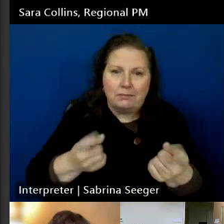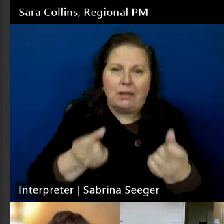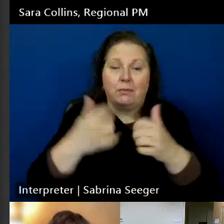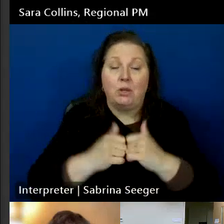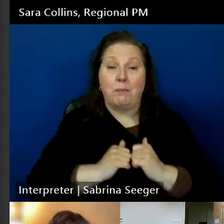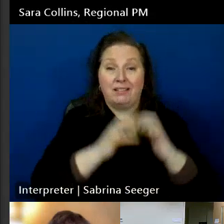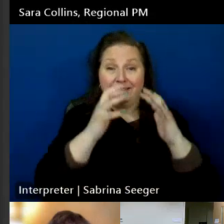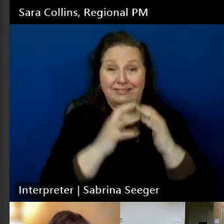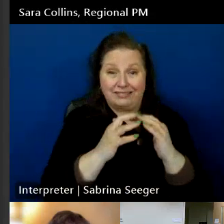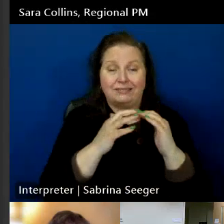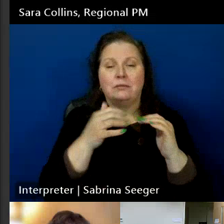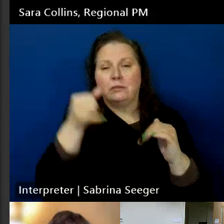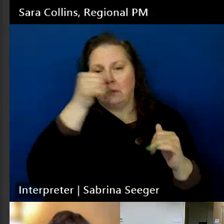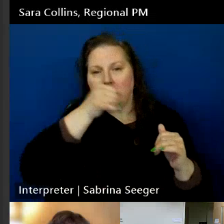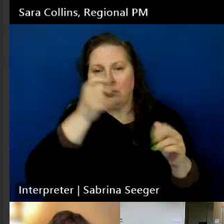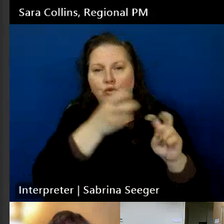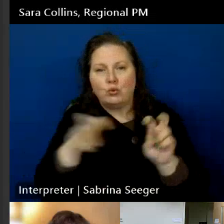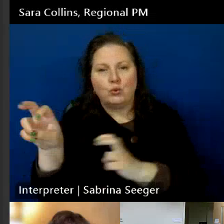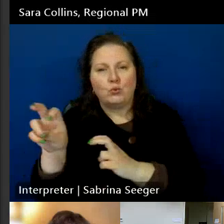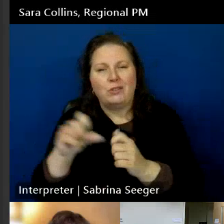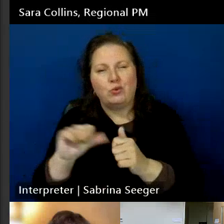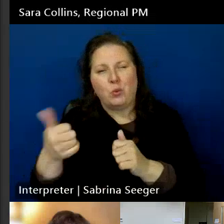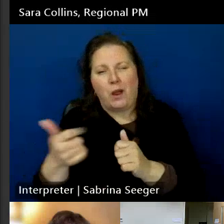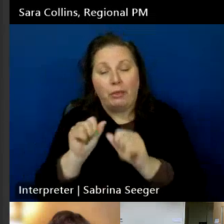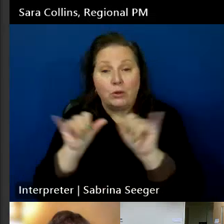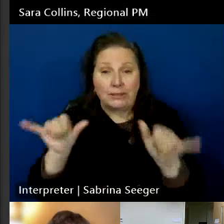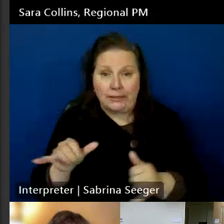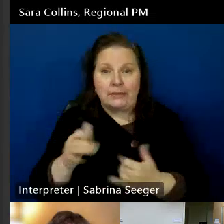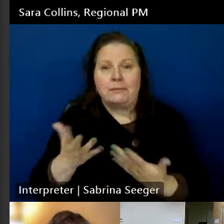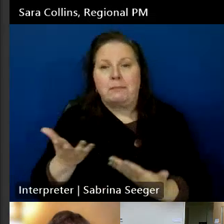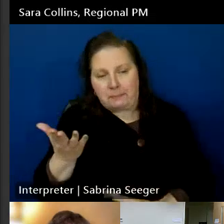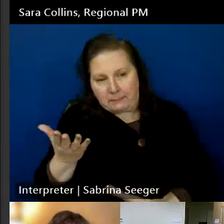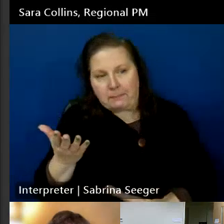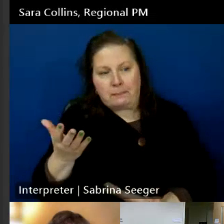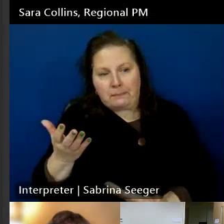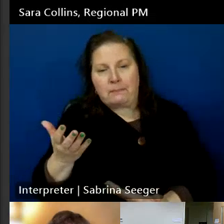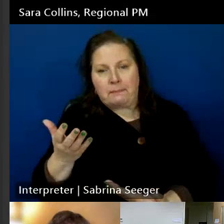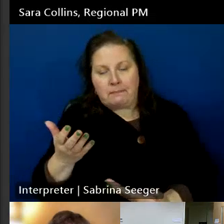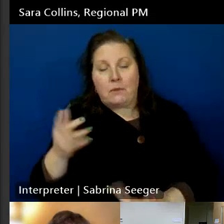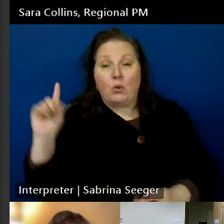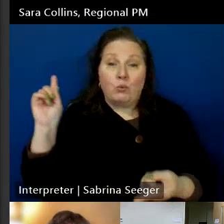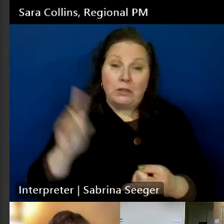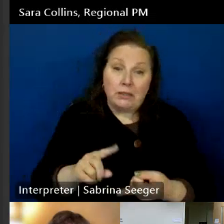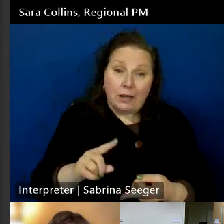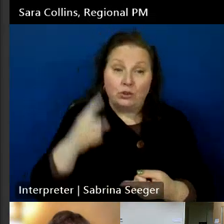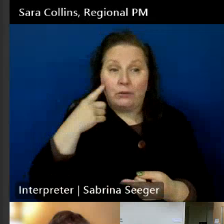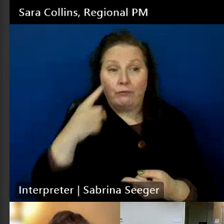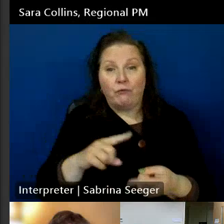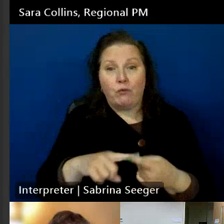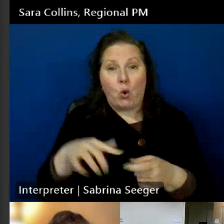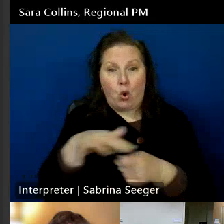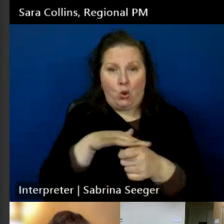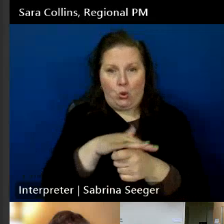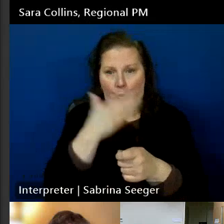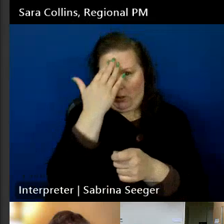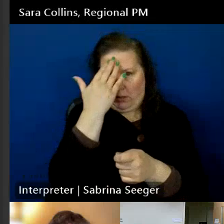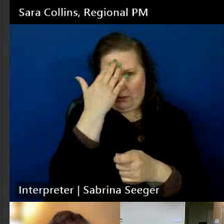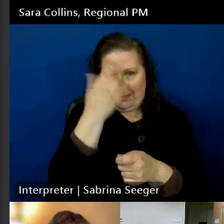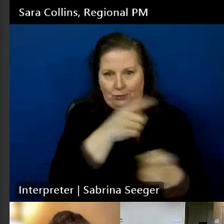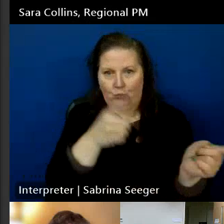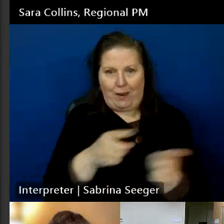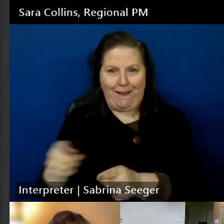cost to switch the systems over, a reduction in local knowledge due to the